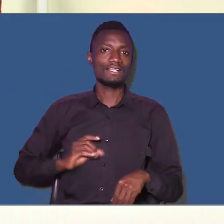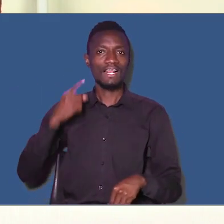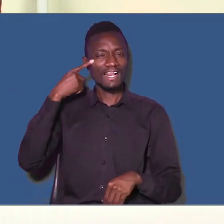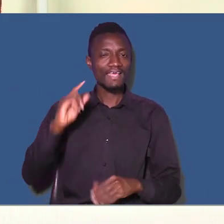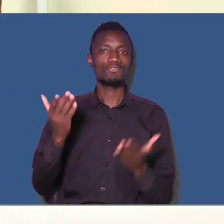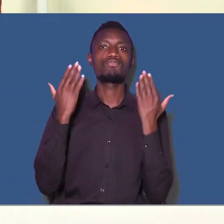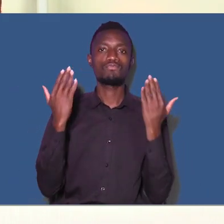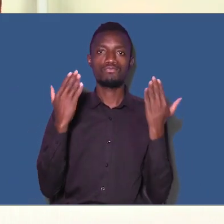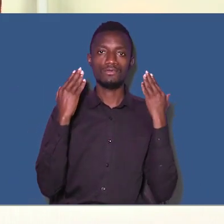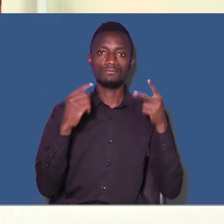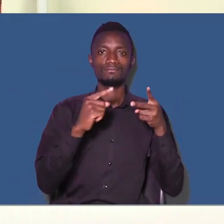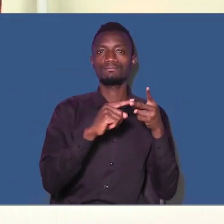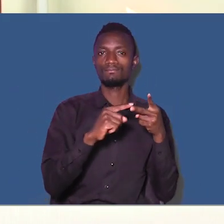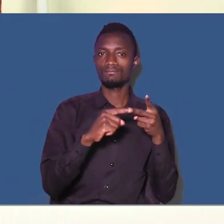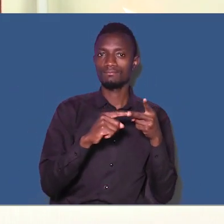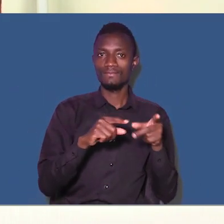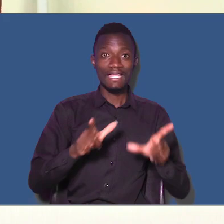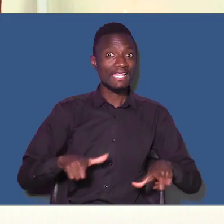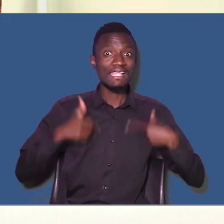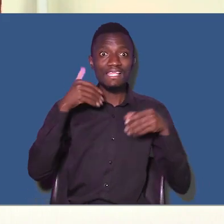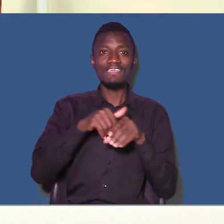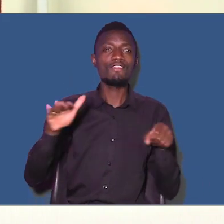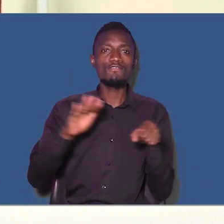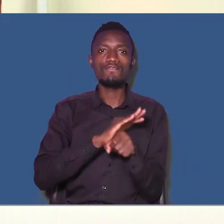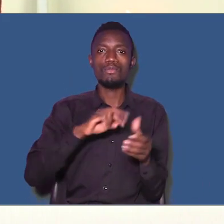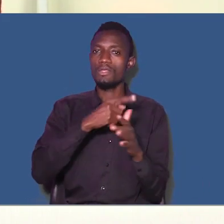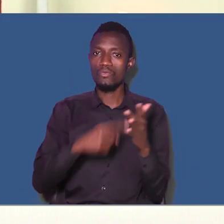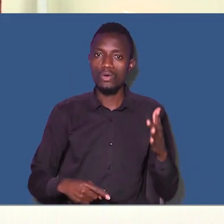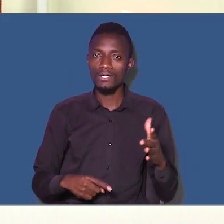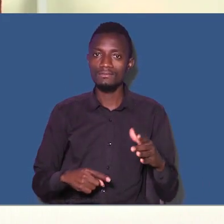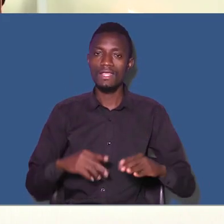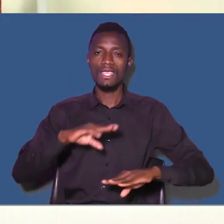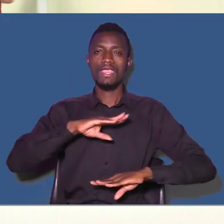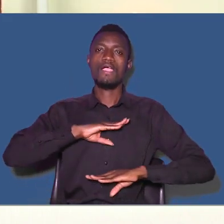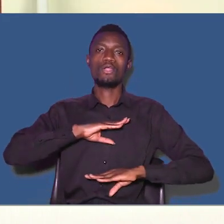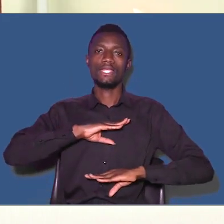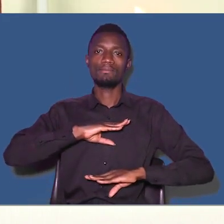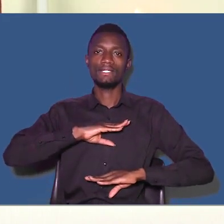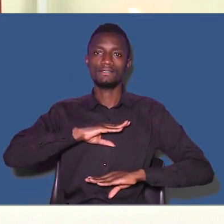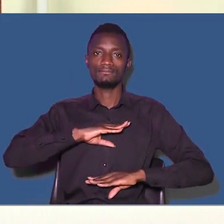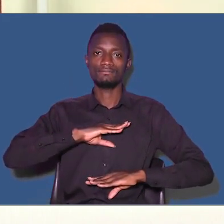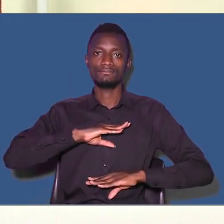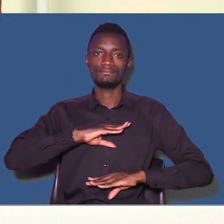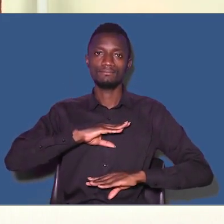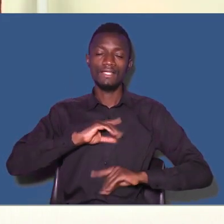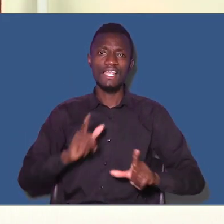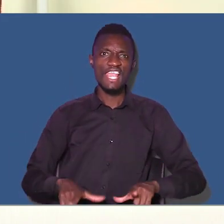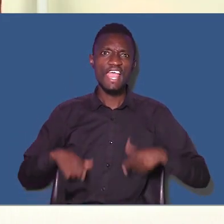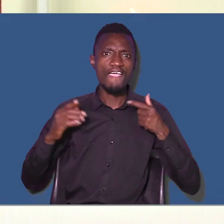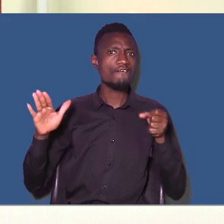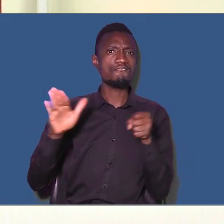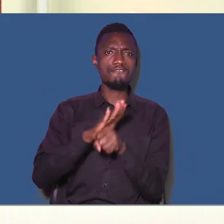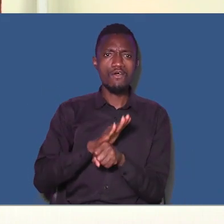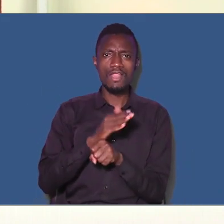abundance means contentment. The abundant life, as scripture speaks of it, is above all